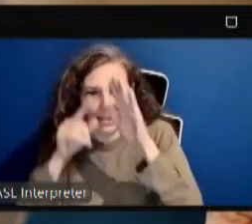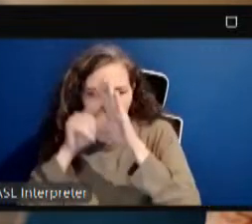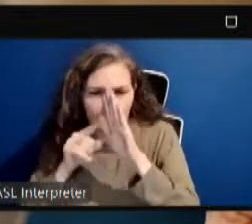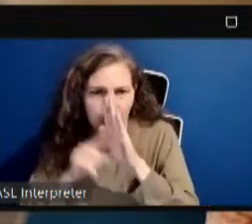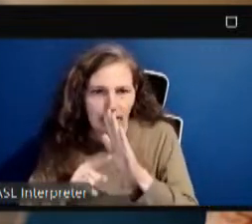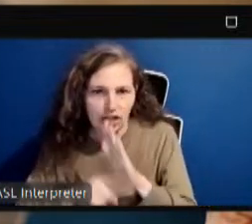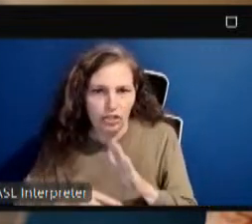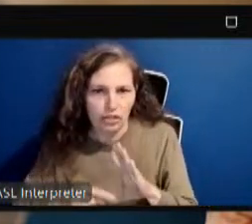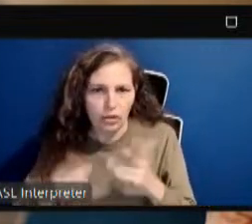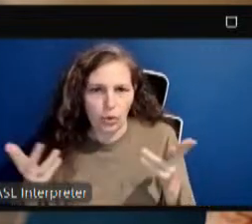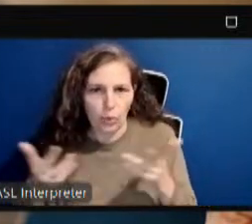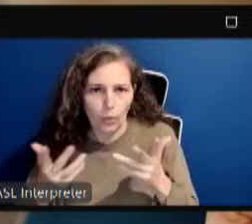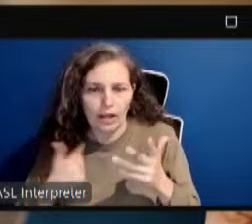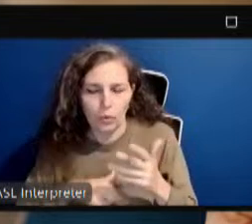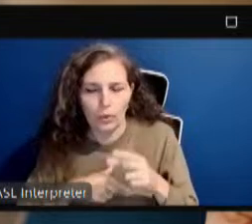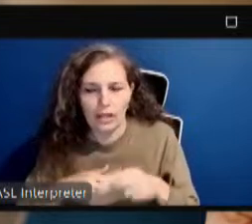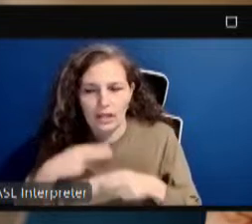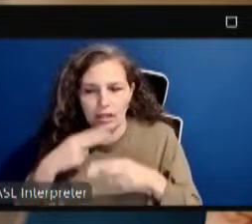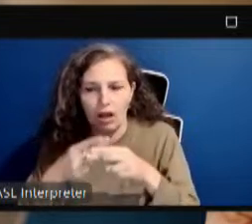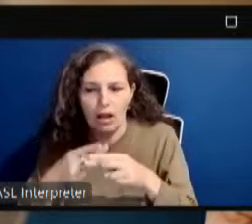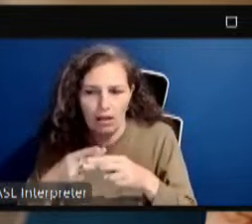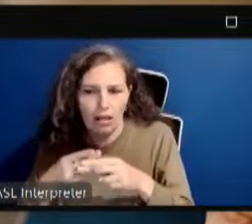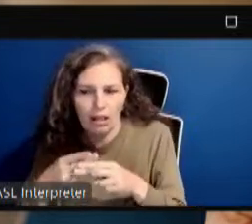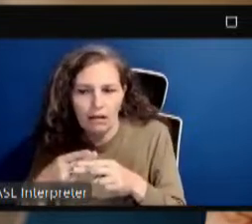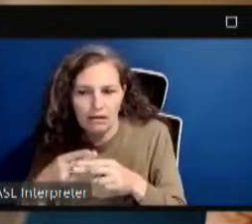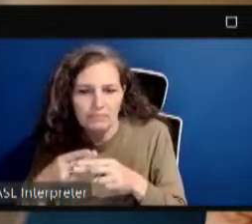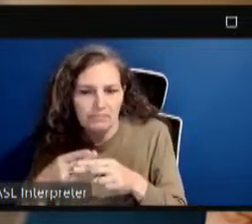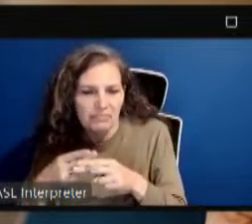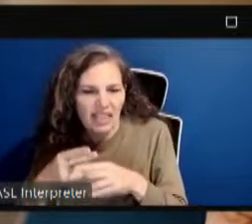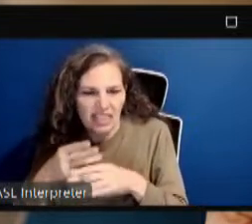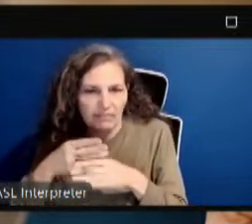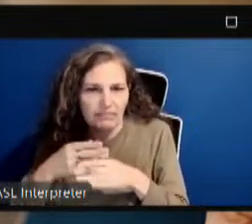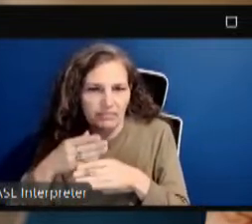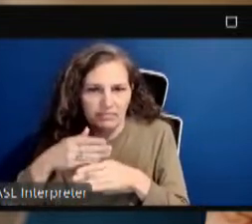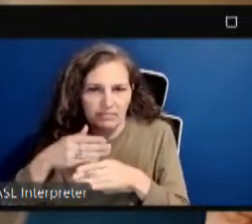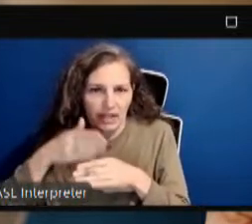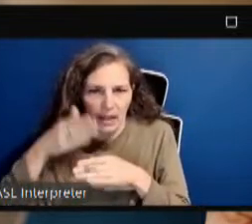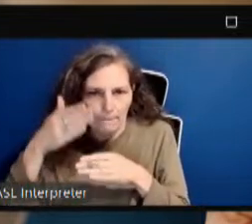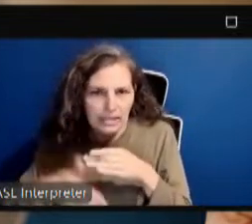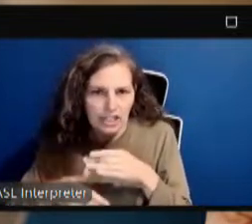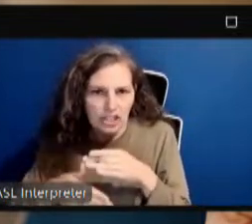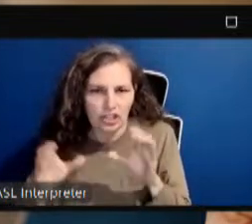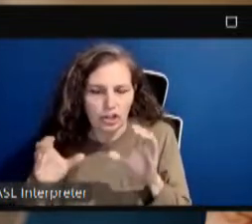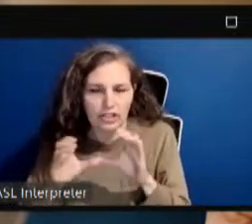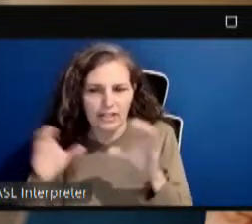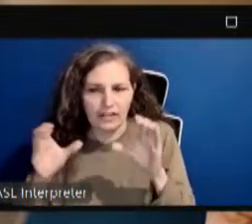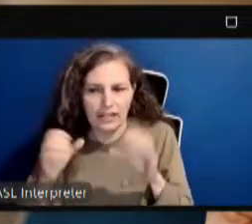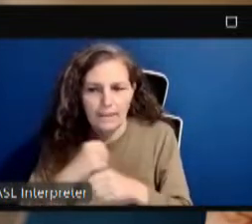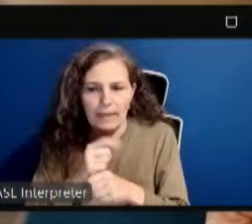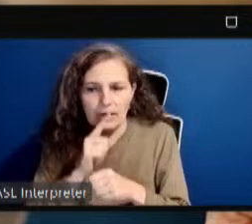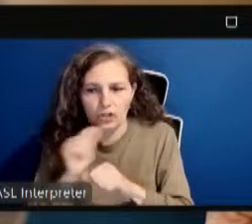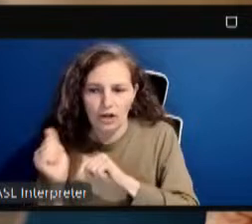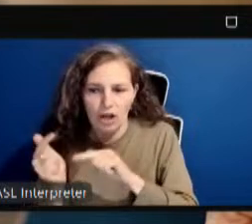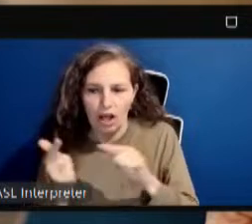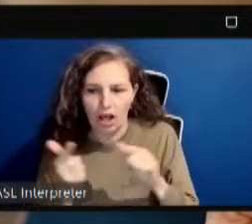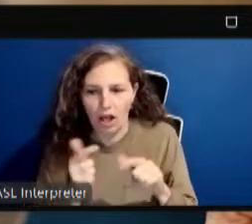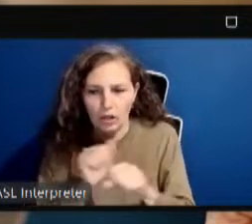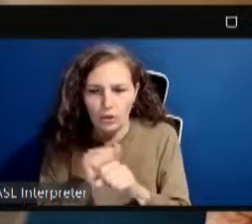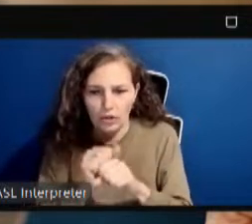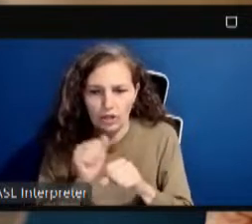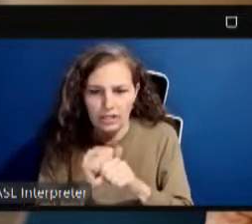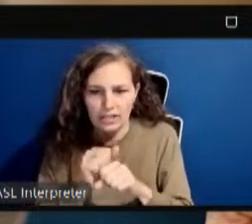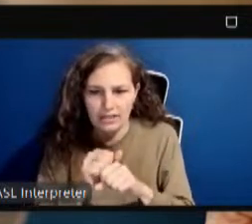the, when you sign the completion certificate, make sure that all the work is complete to your